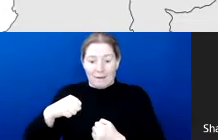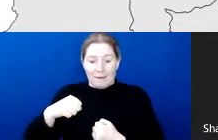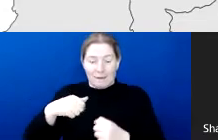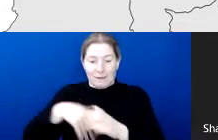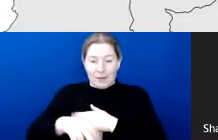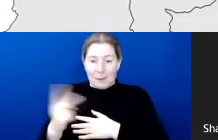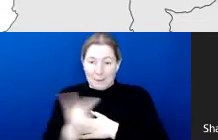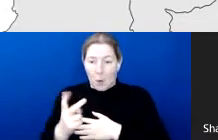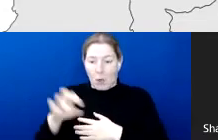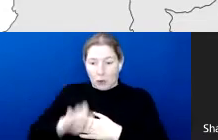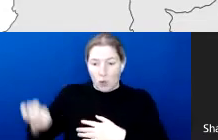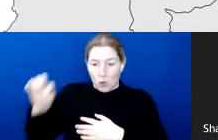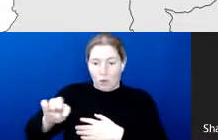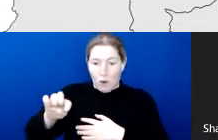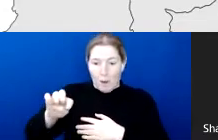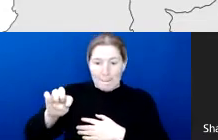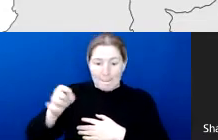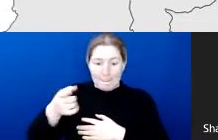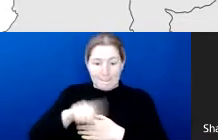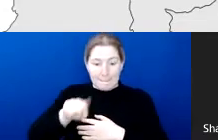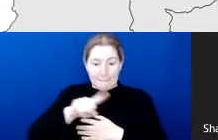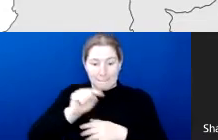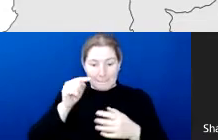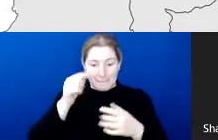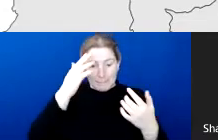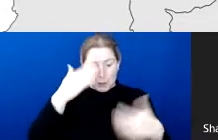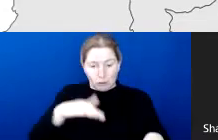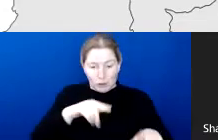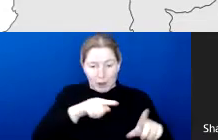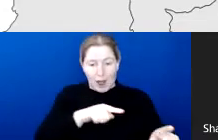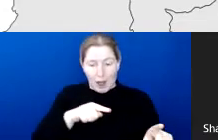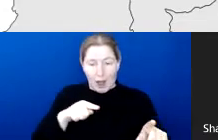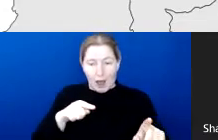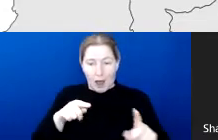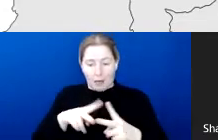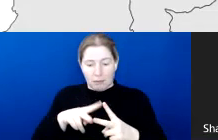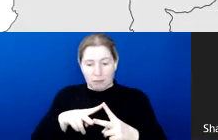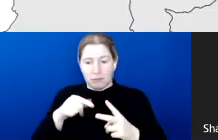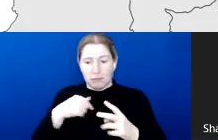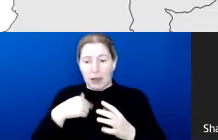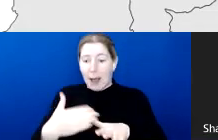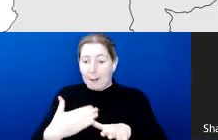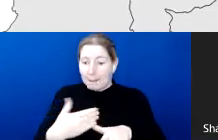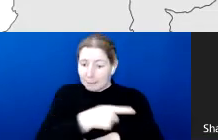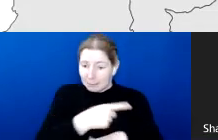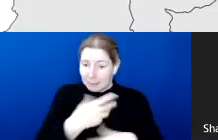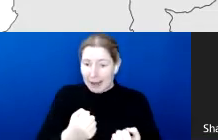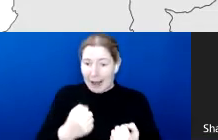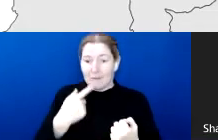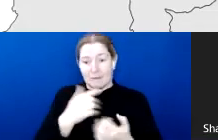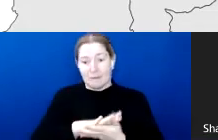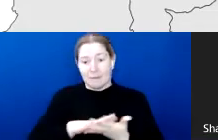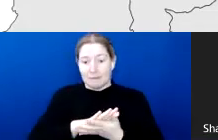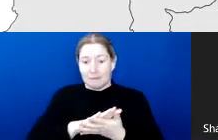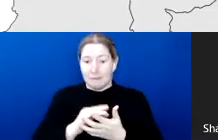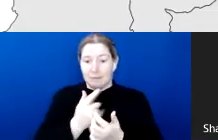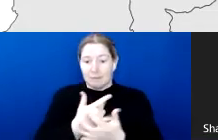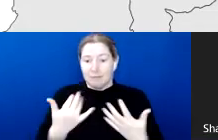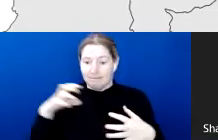both Europe and in Australia and in the US. So we have a lot of